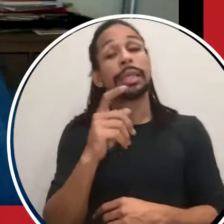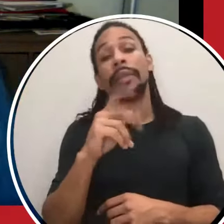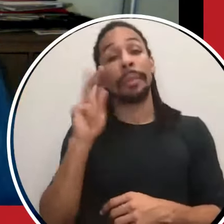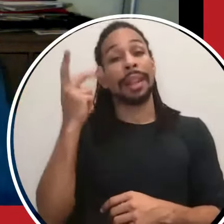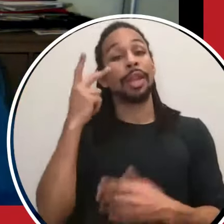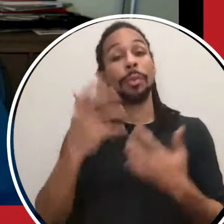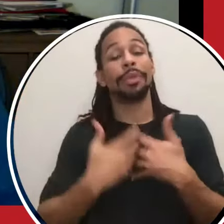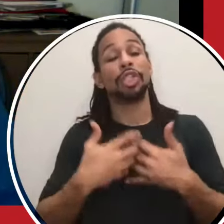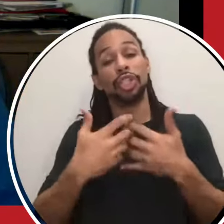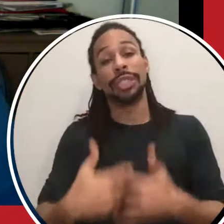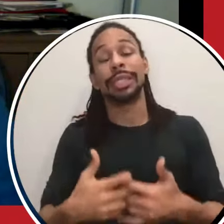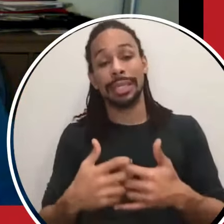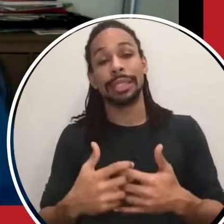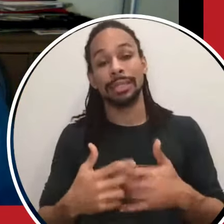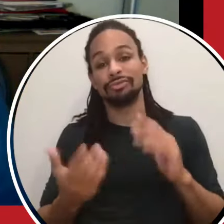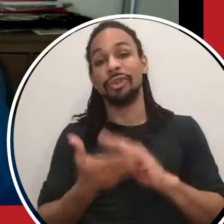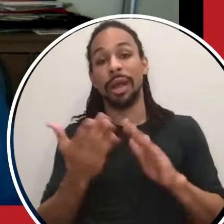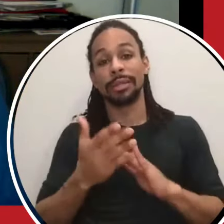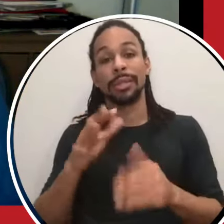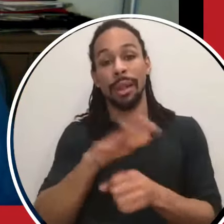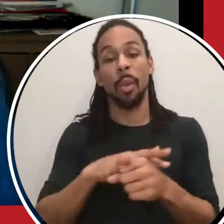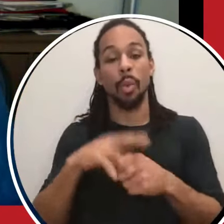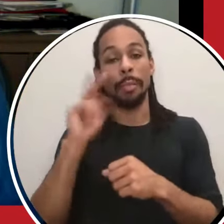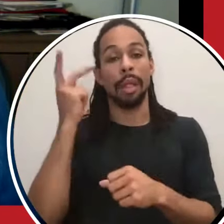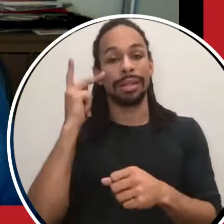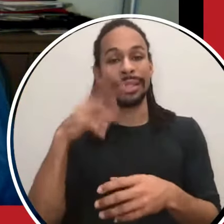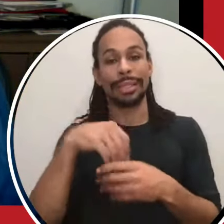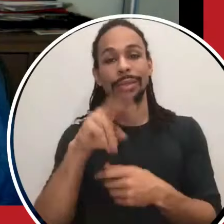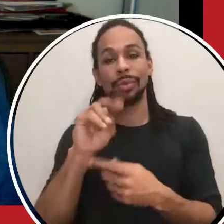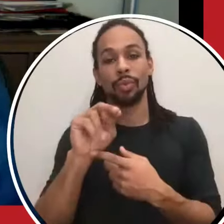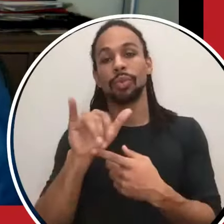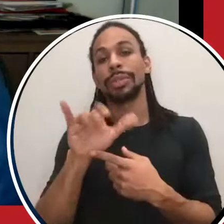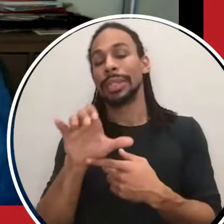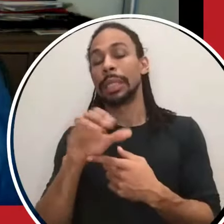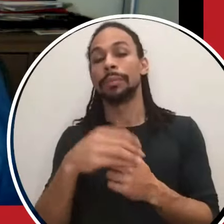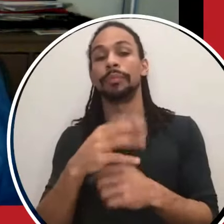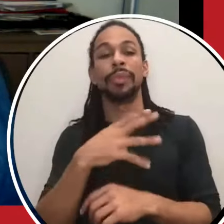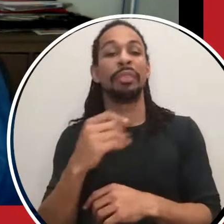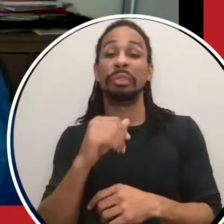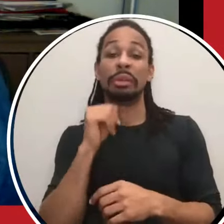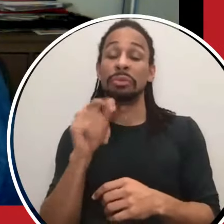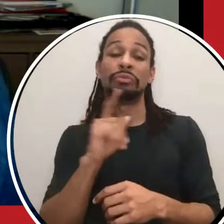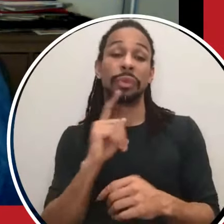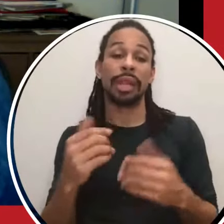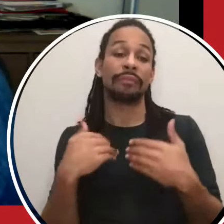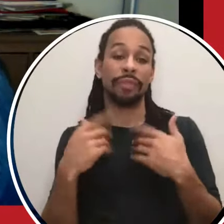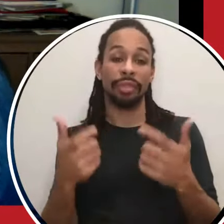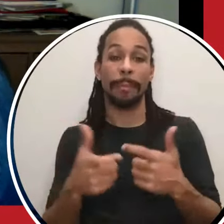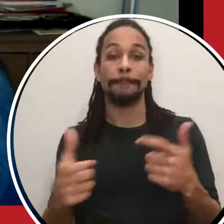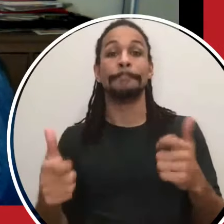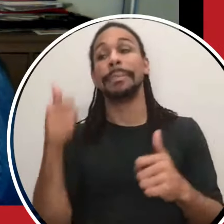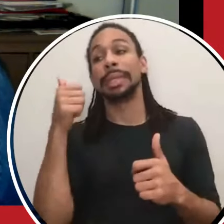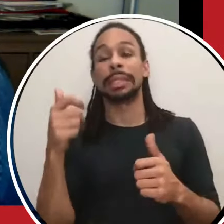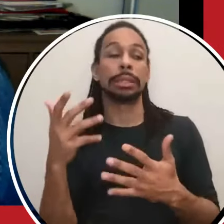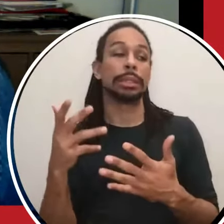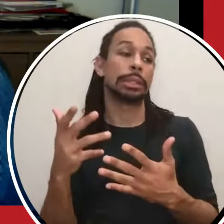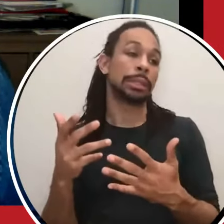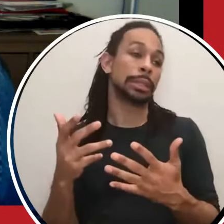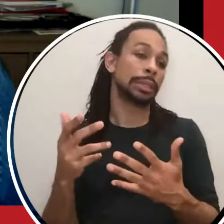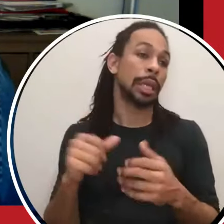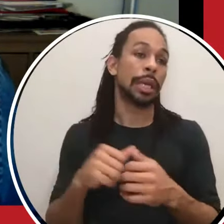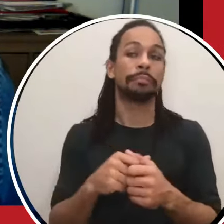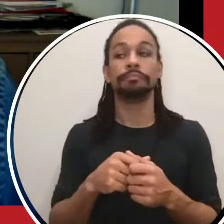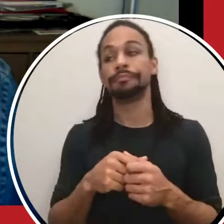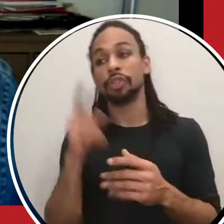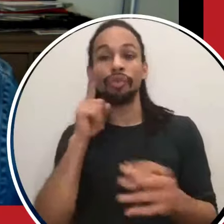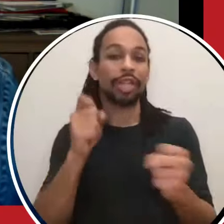has things captured, and they don't really necessarily have the biggest ground game. These local machines.